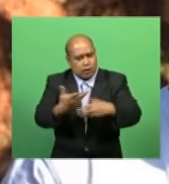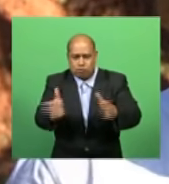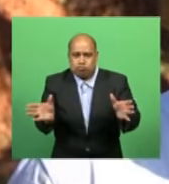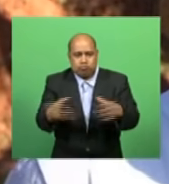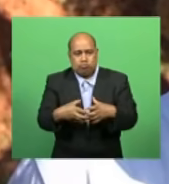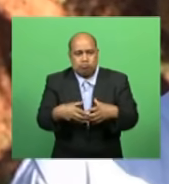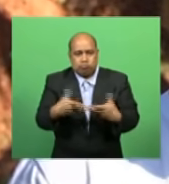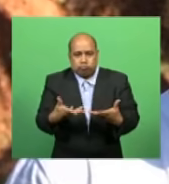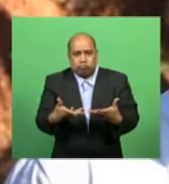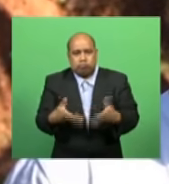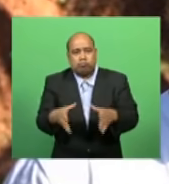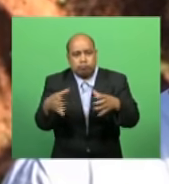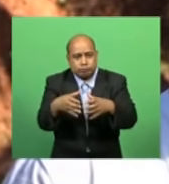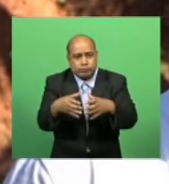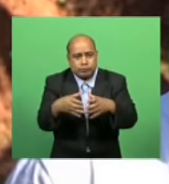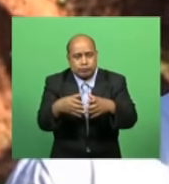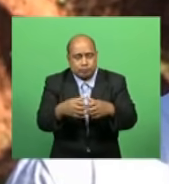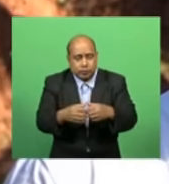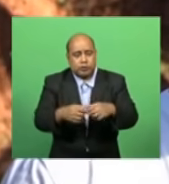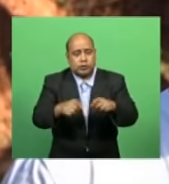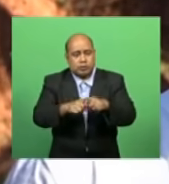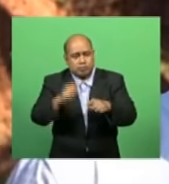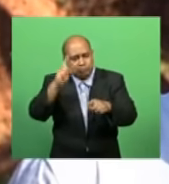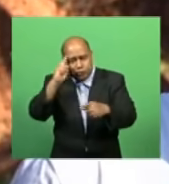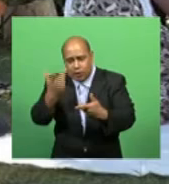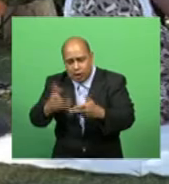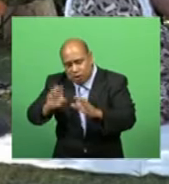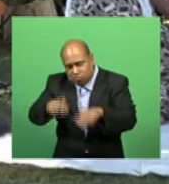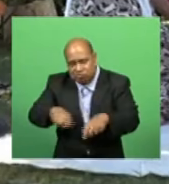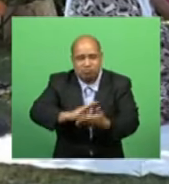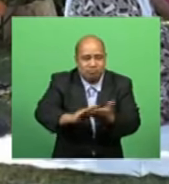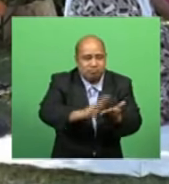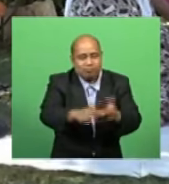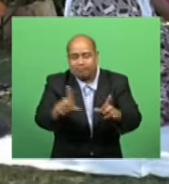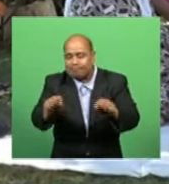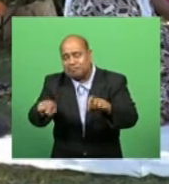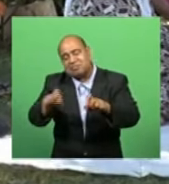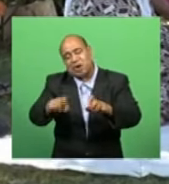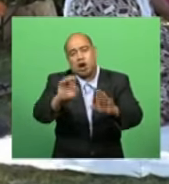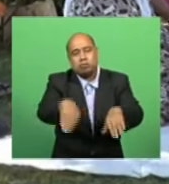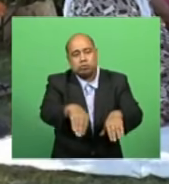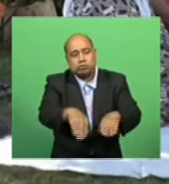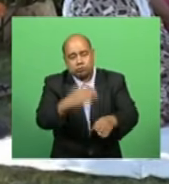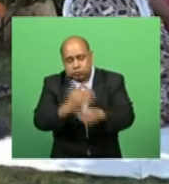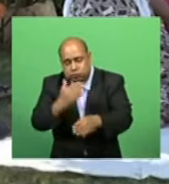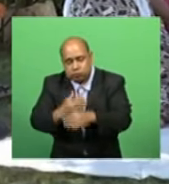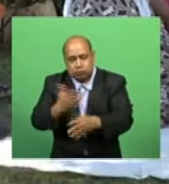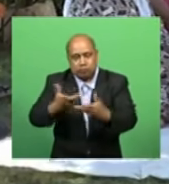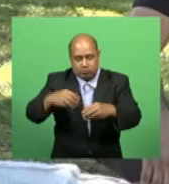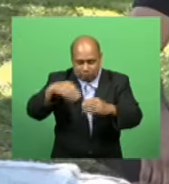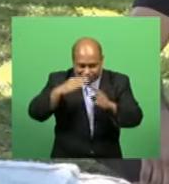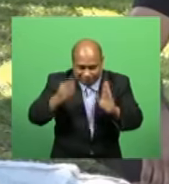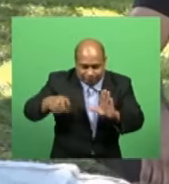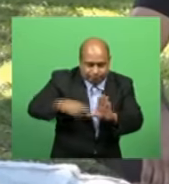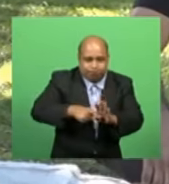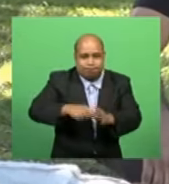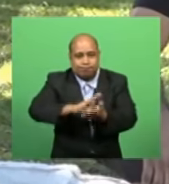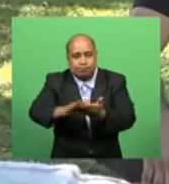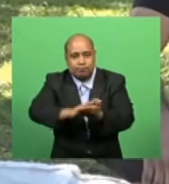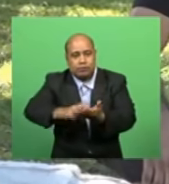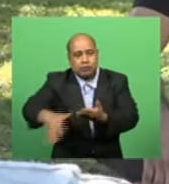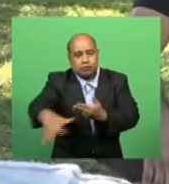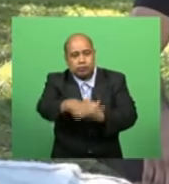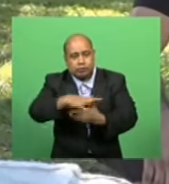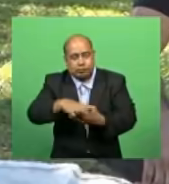were able to also clean up our compound and do a lot of work. For this family, the 28 days lockdown period was